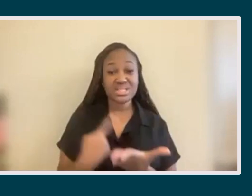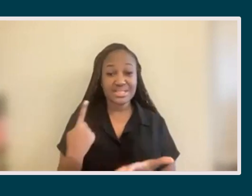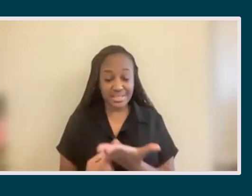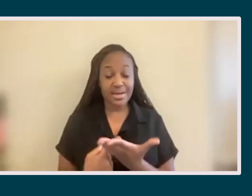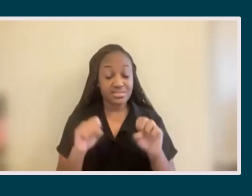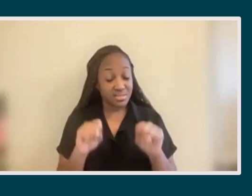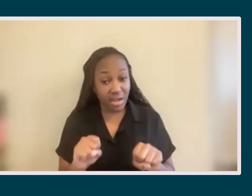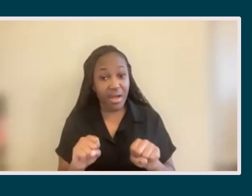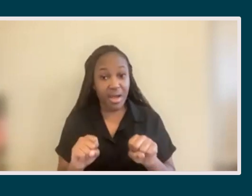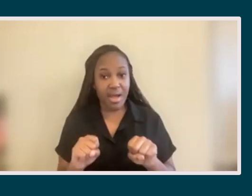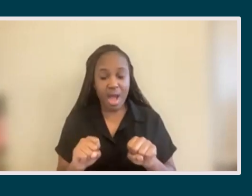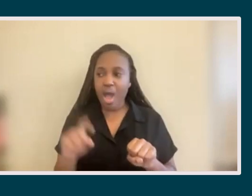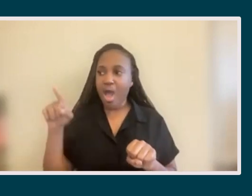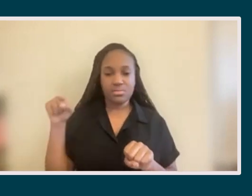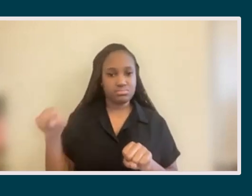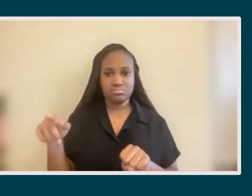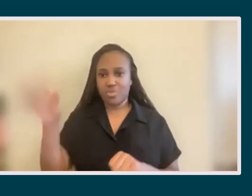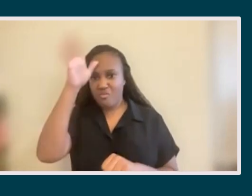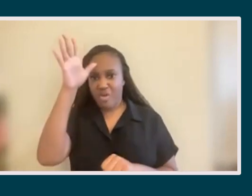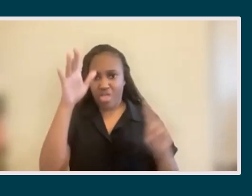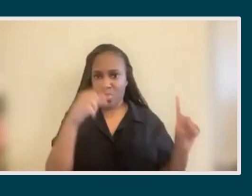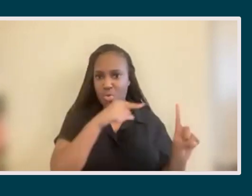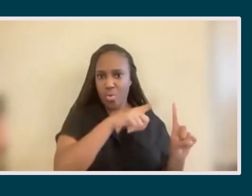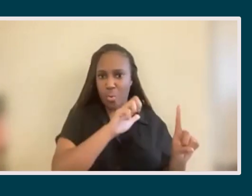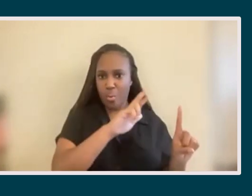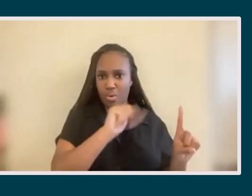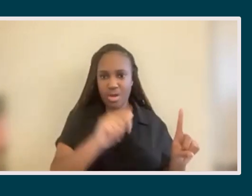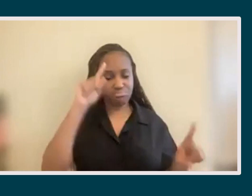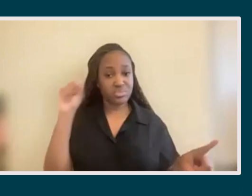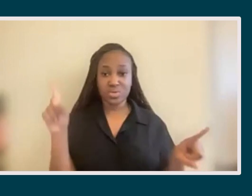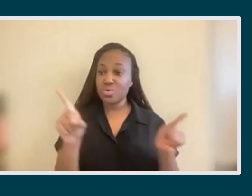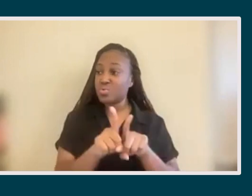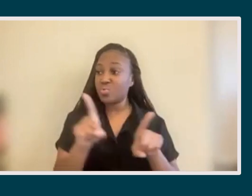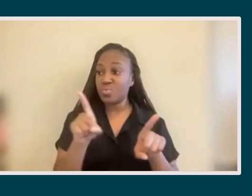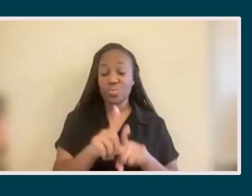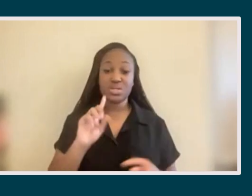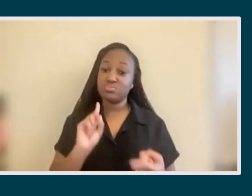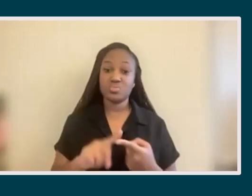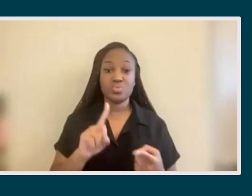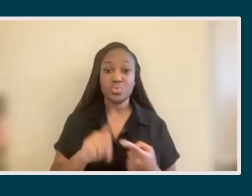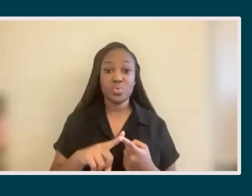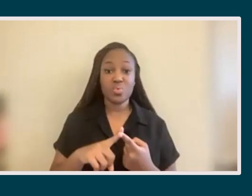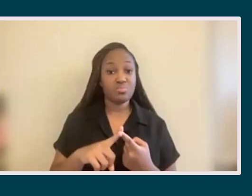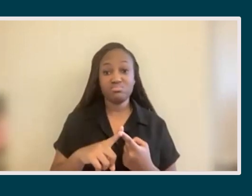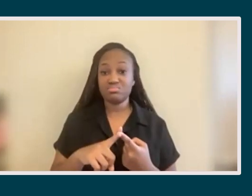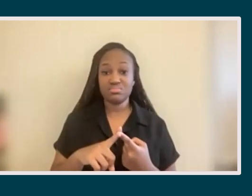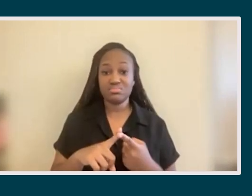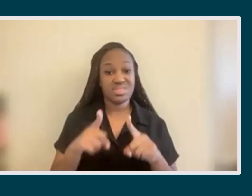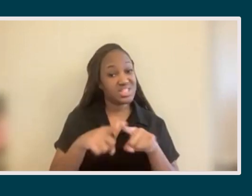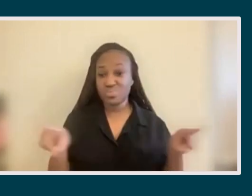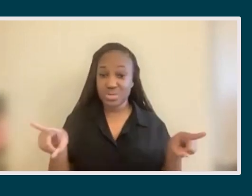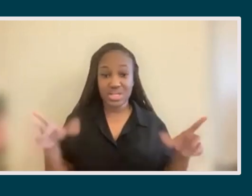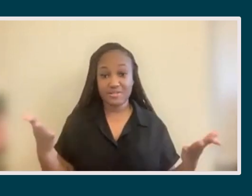said, they agreed to disagree, which is truly respect. They agreed to disagree.